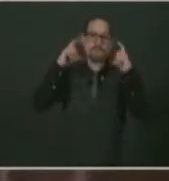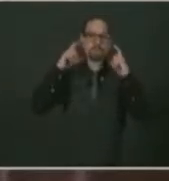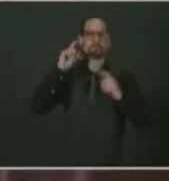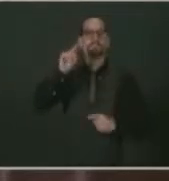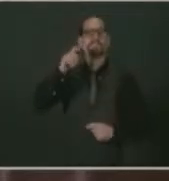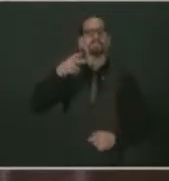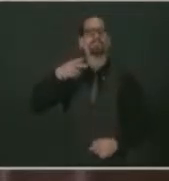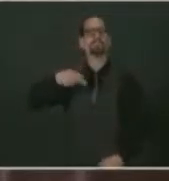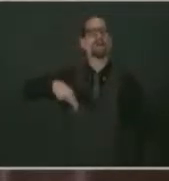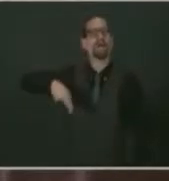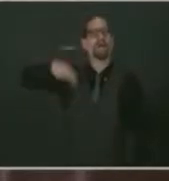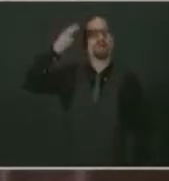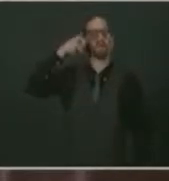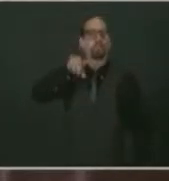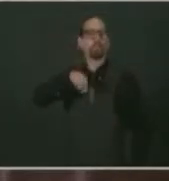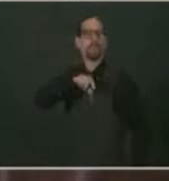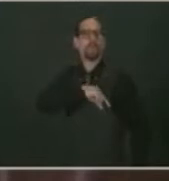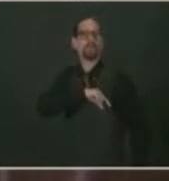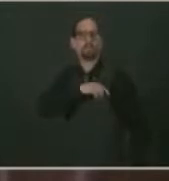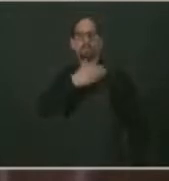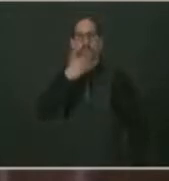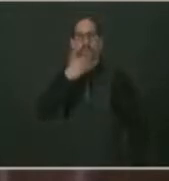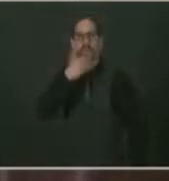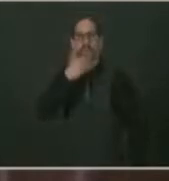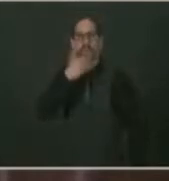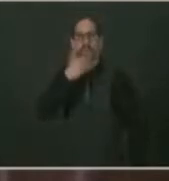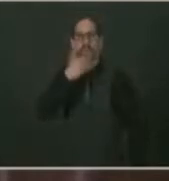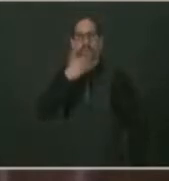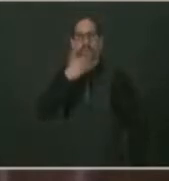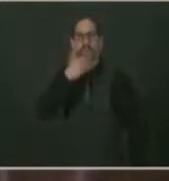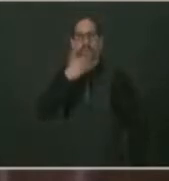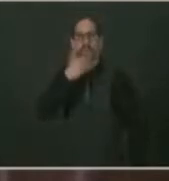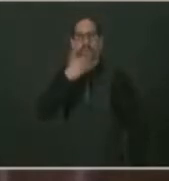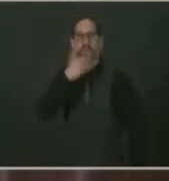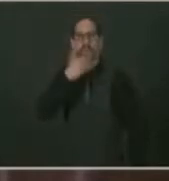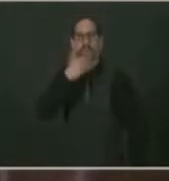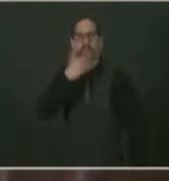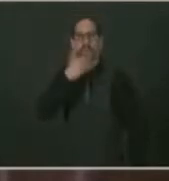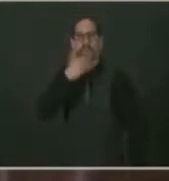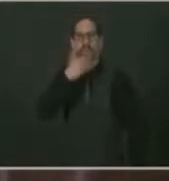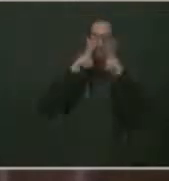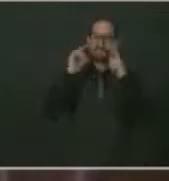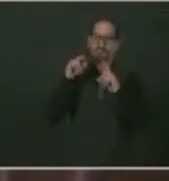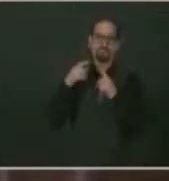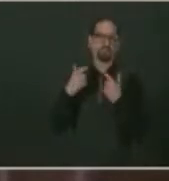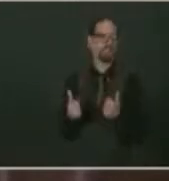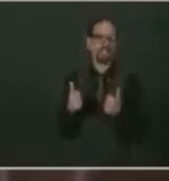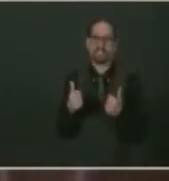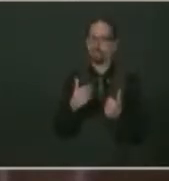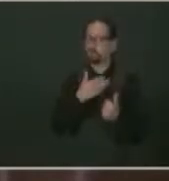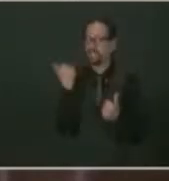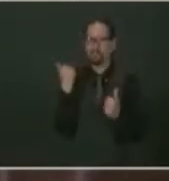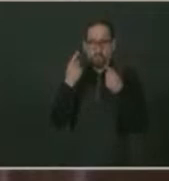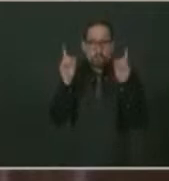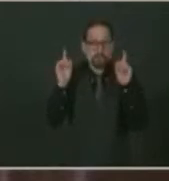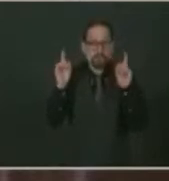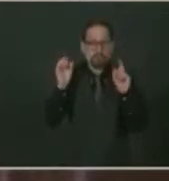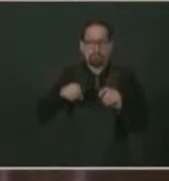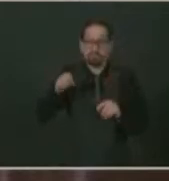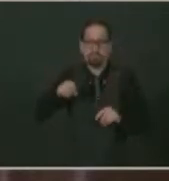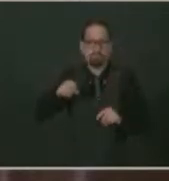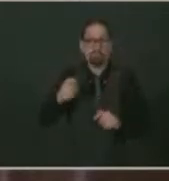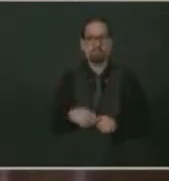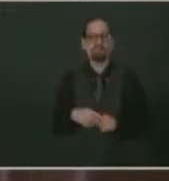ones, the KN95 or others. Masks work. They work, and they are extremely